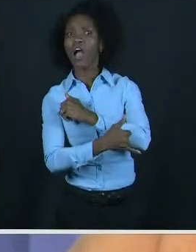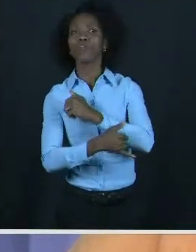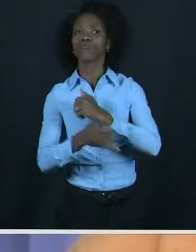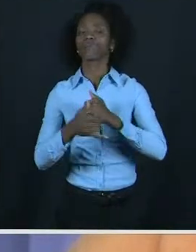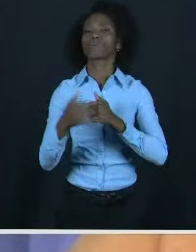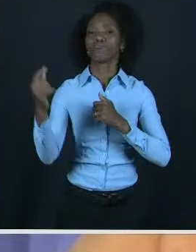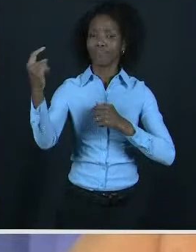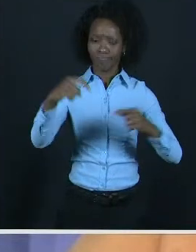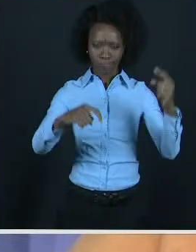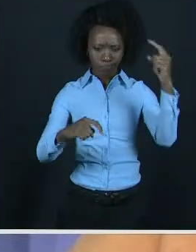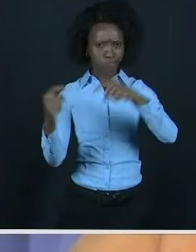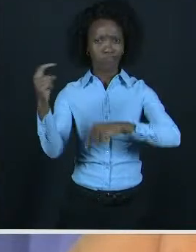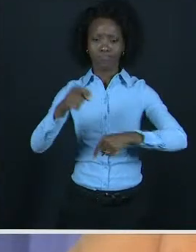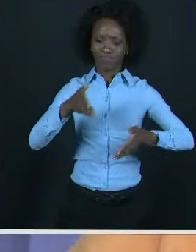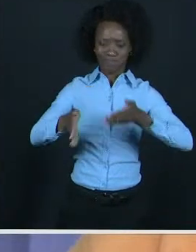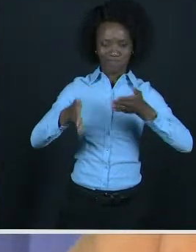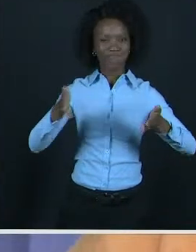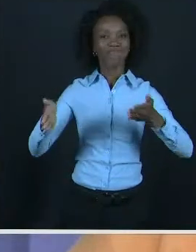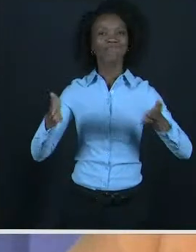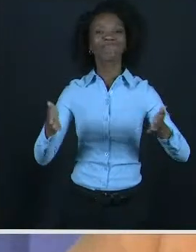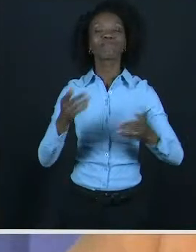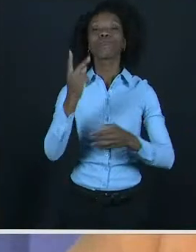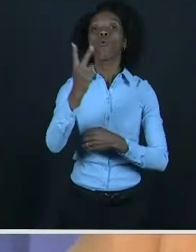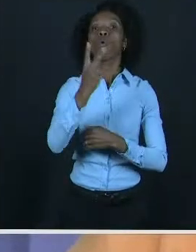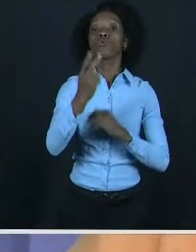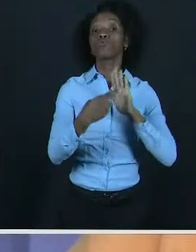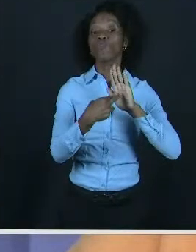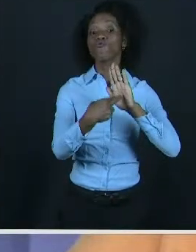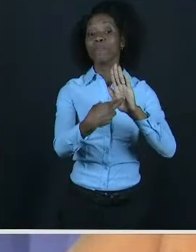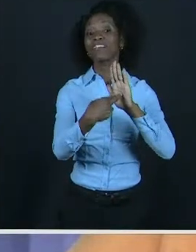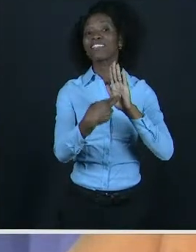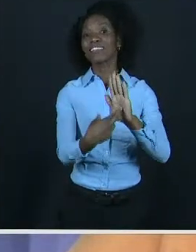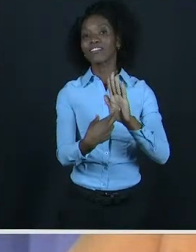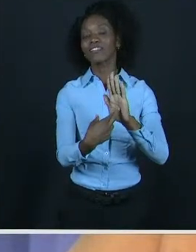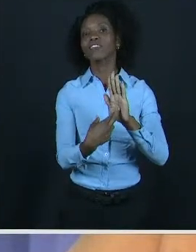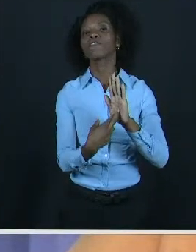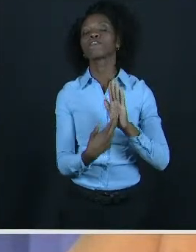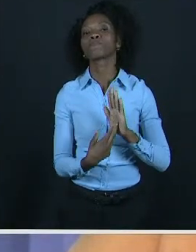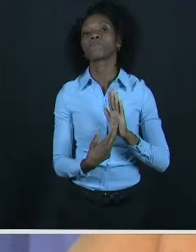here, and representatives of